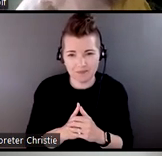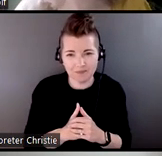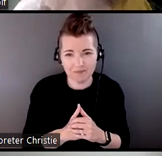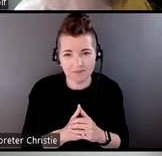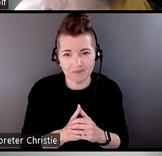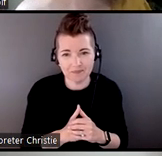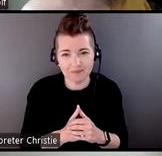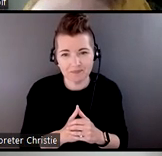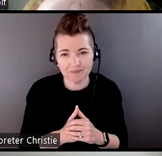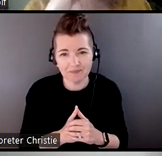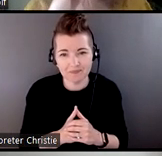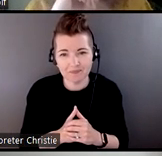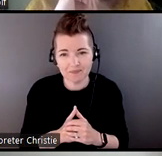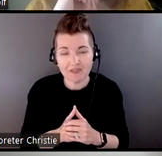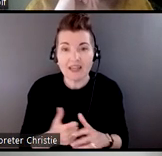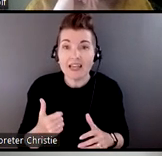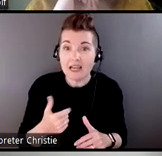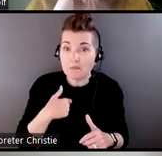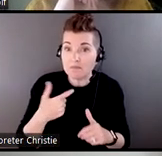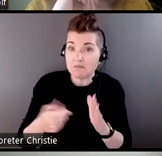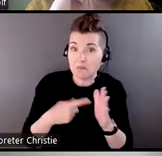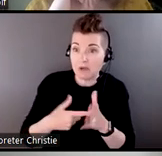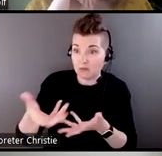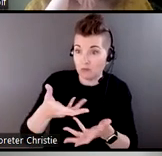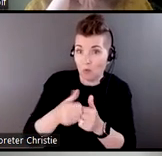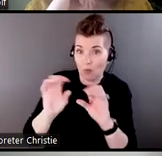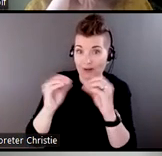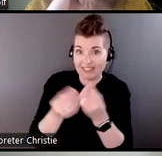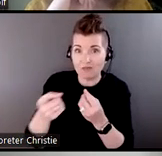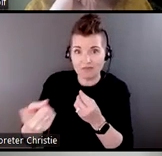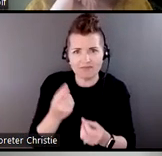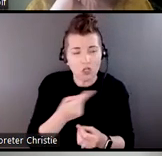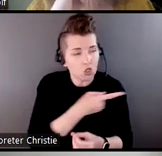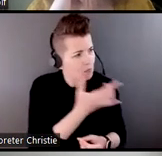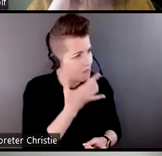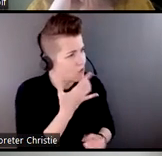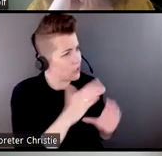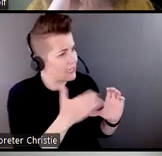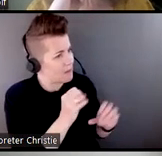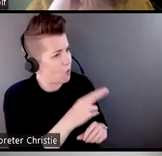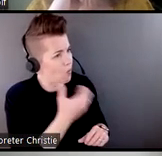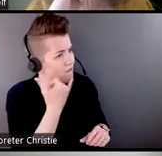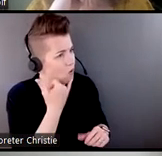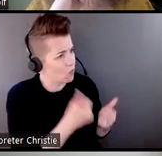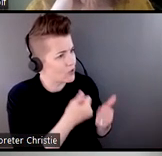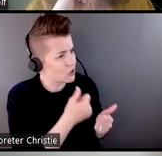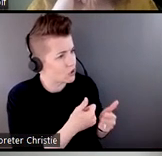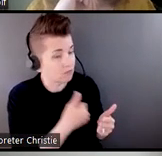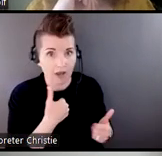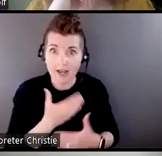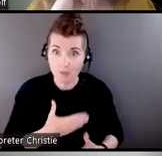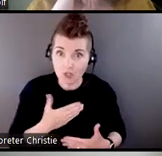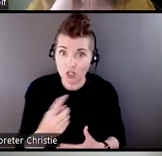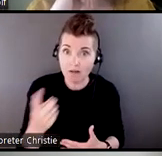and they will say, would you like to be contacted by phone or by email? I really appreciate that. My phone